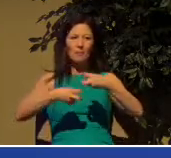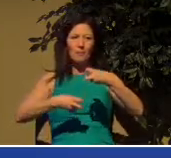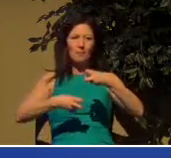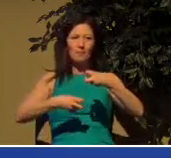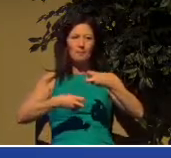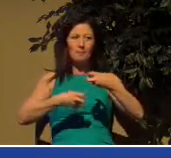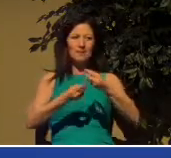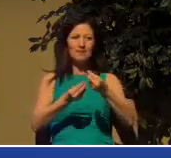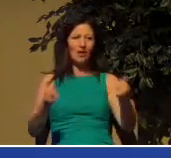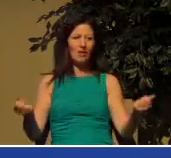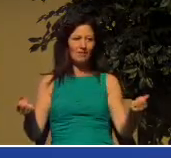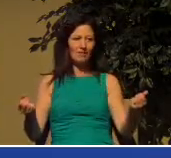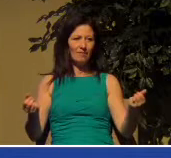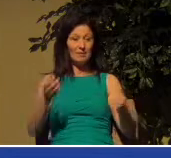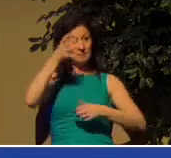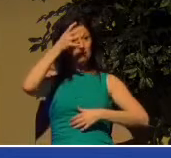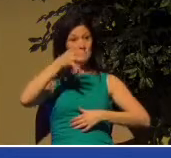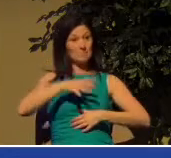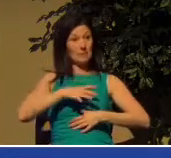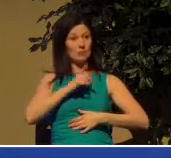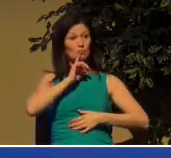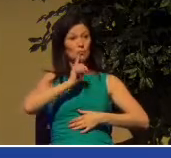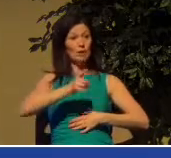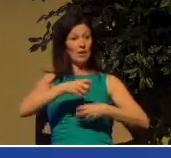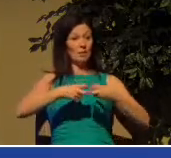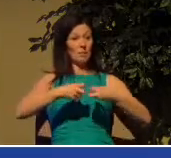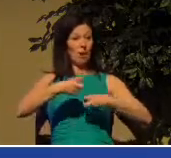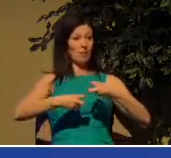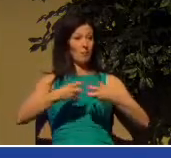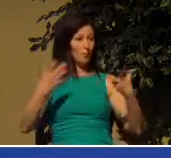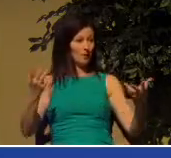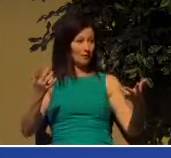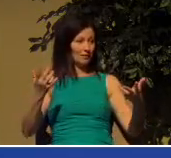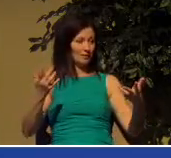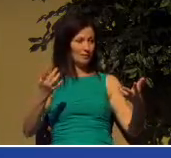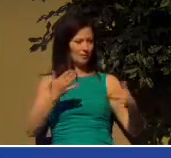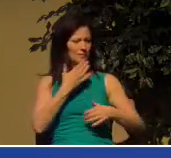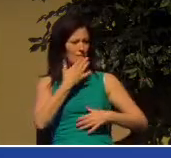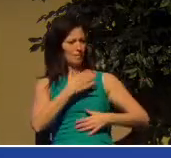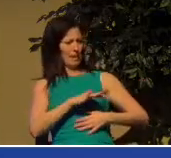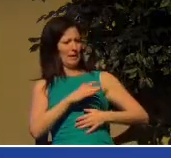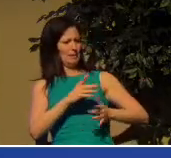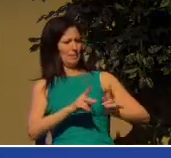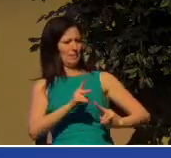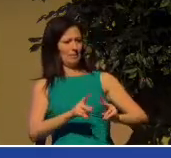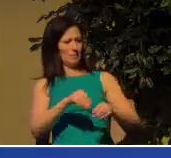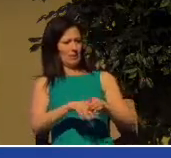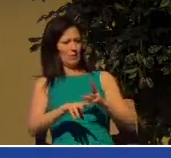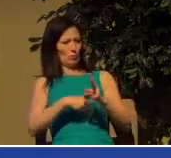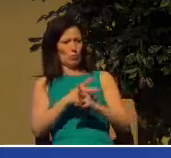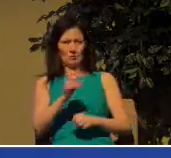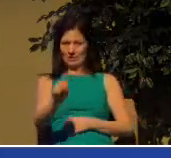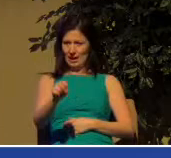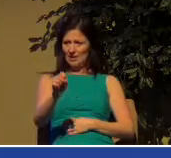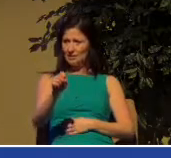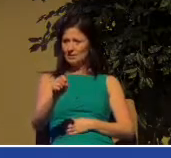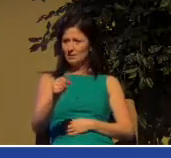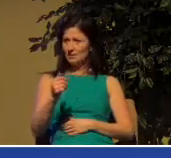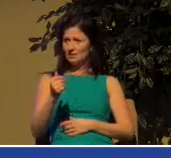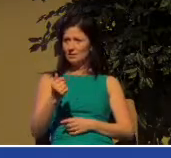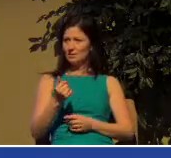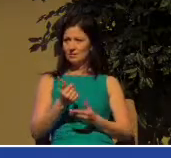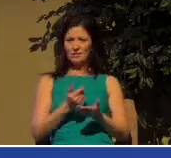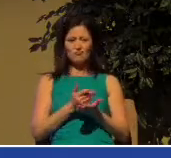what's mankind's real issue? Not just that there are bad people in the world, or that we have lost our freedom to